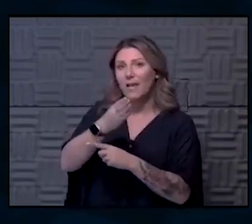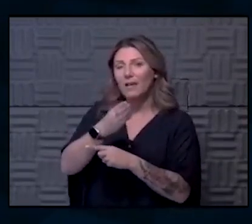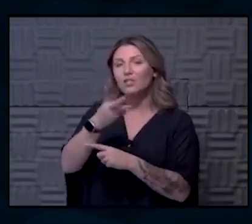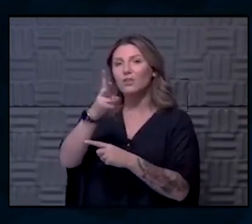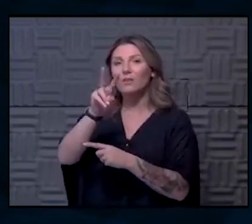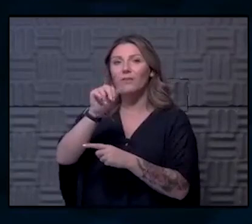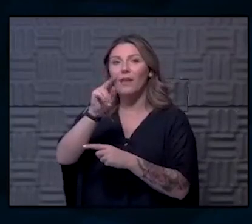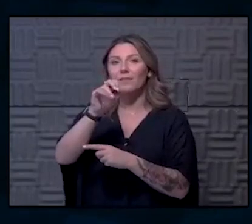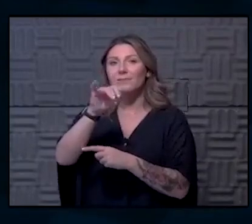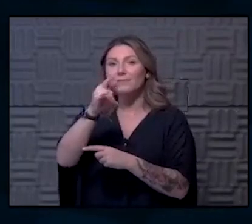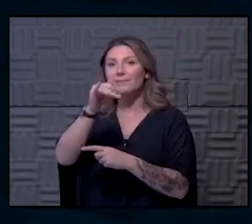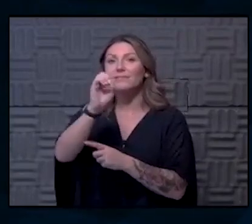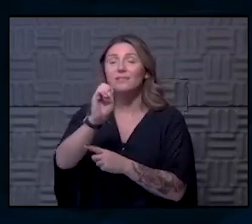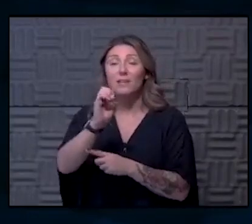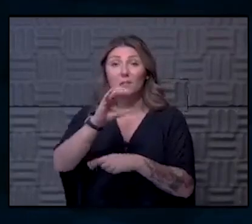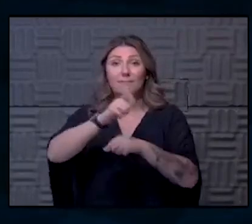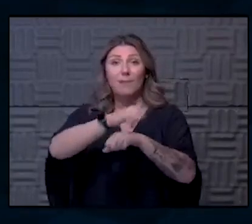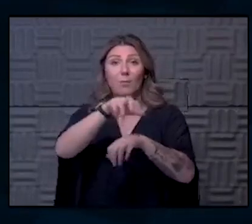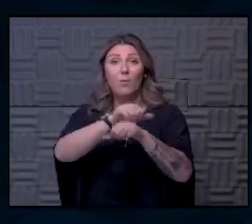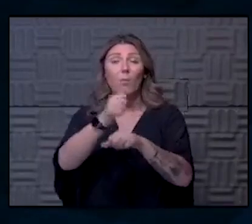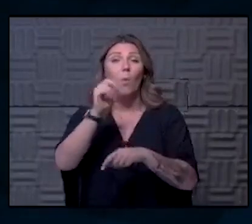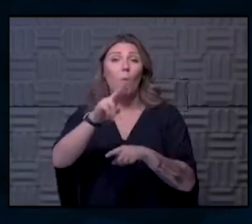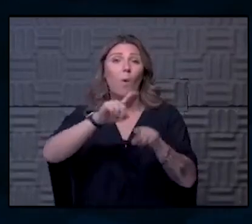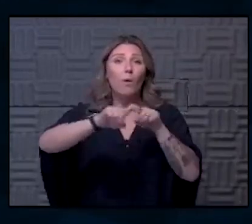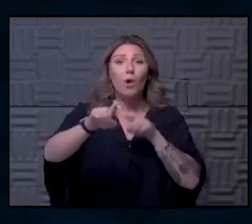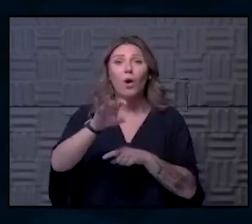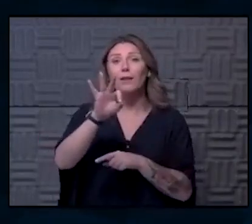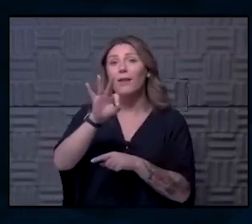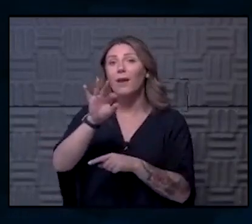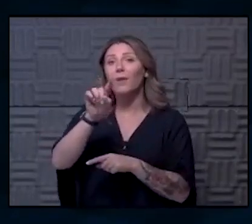kansashealthsystem.com/vaccine to get an appointment. Or you can call